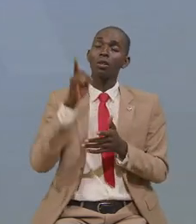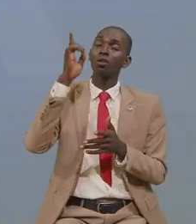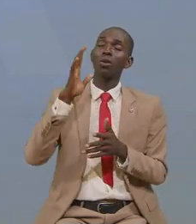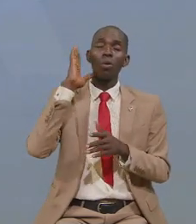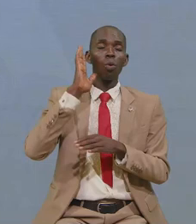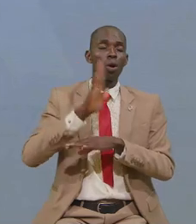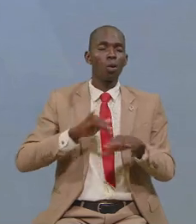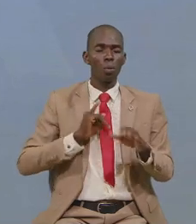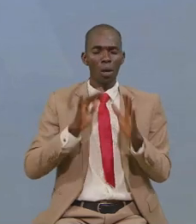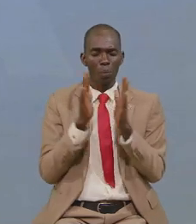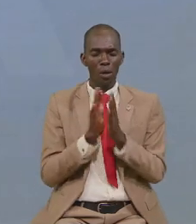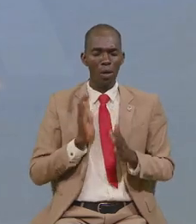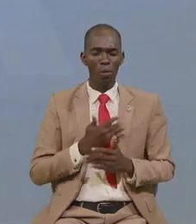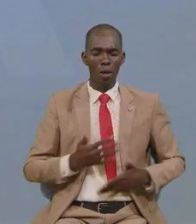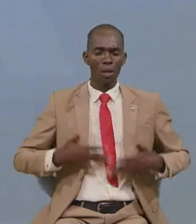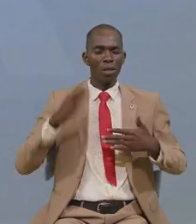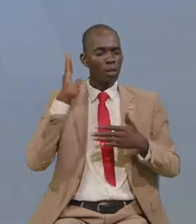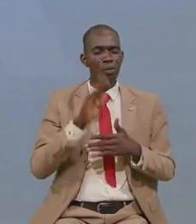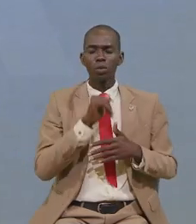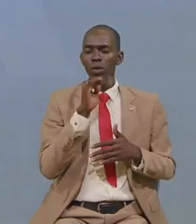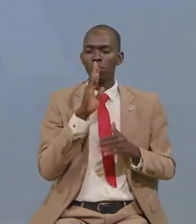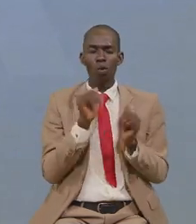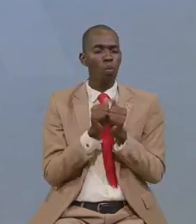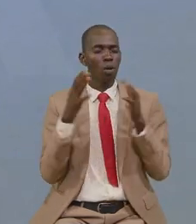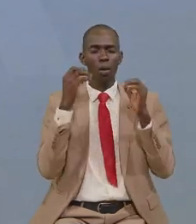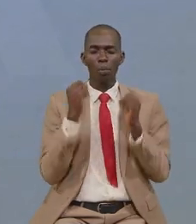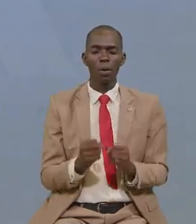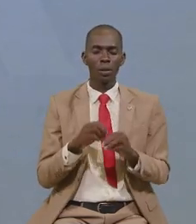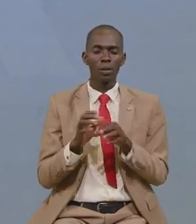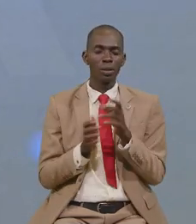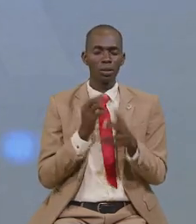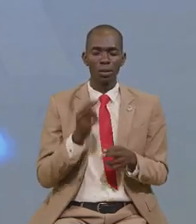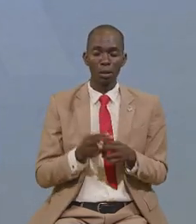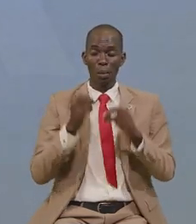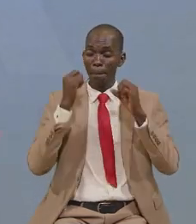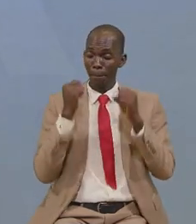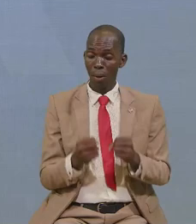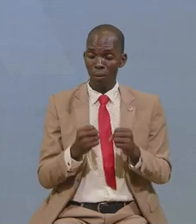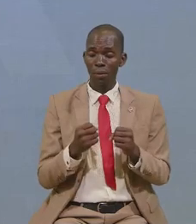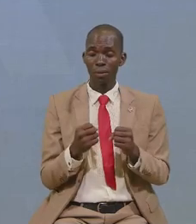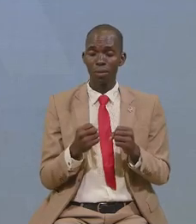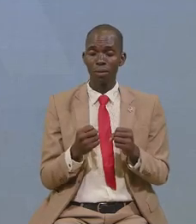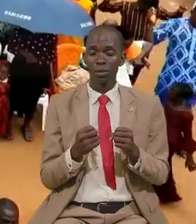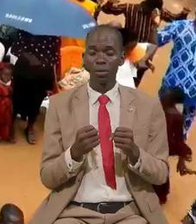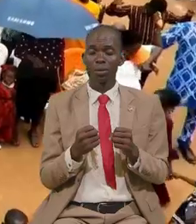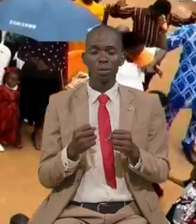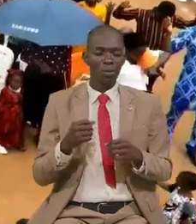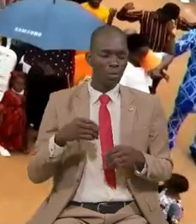our lives will not be powerless. Amen. Power. In feeling,